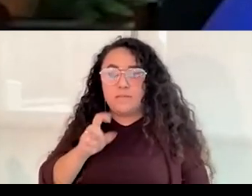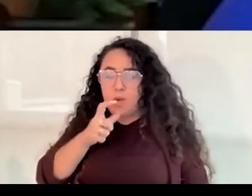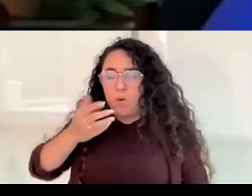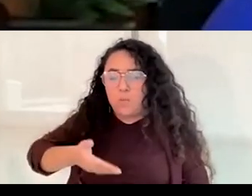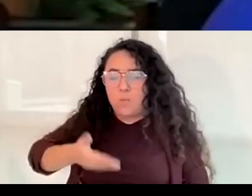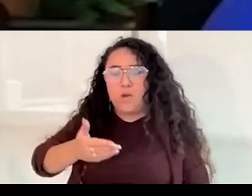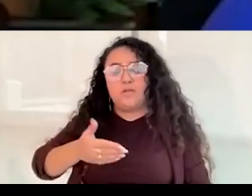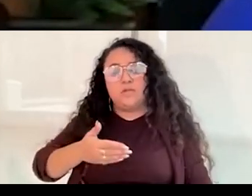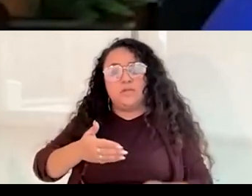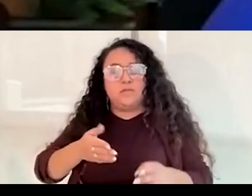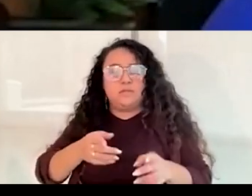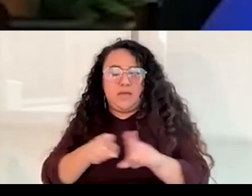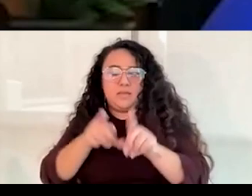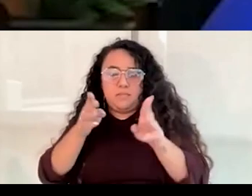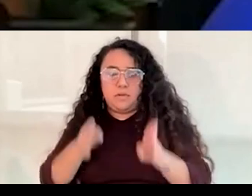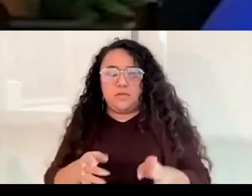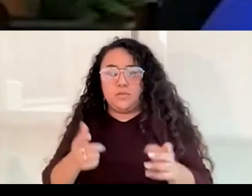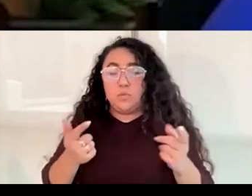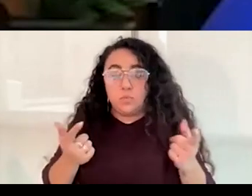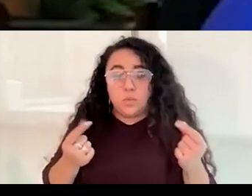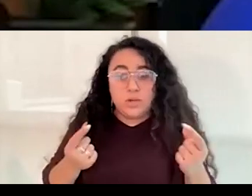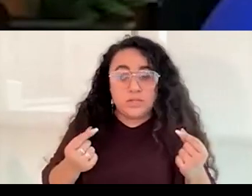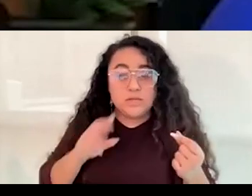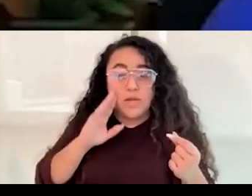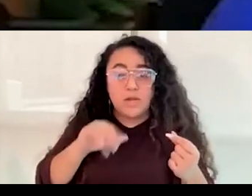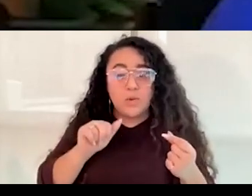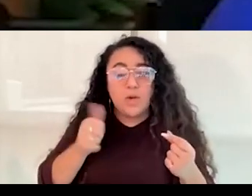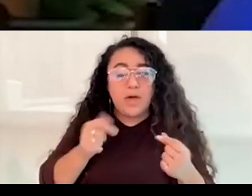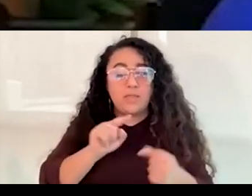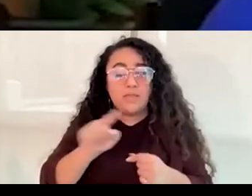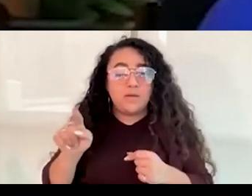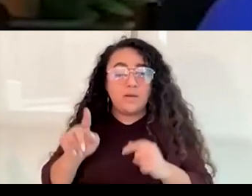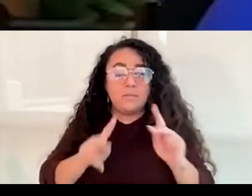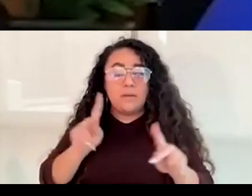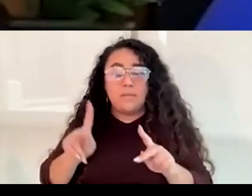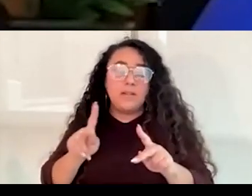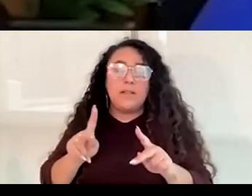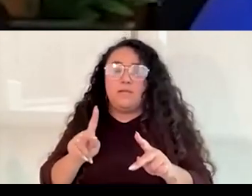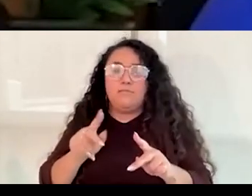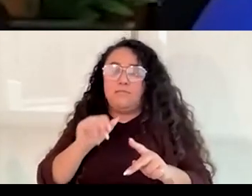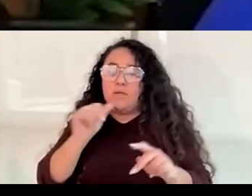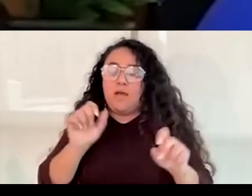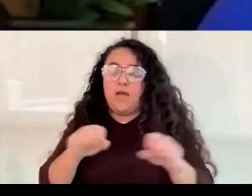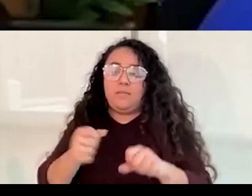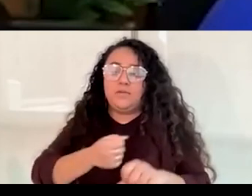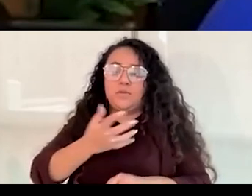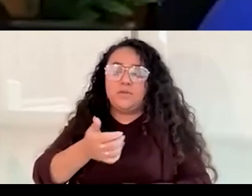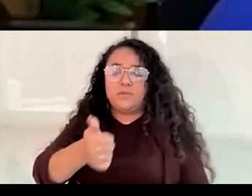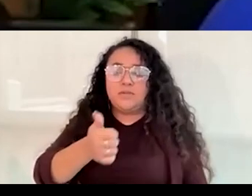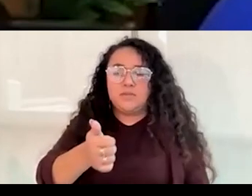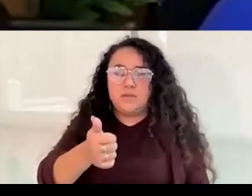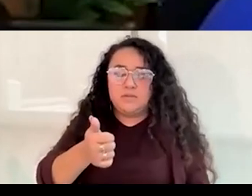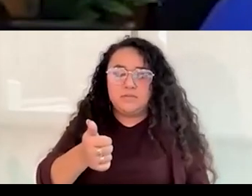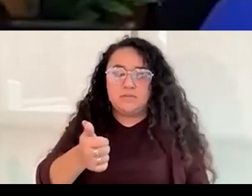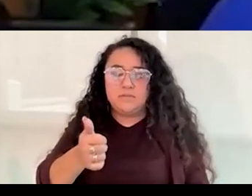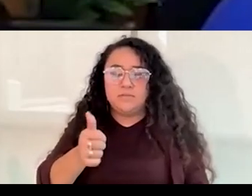did. And I knew that there are other people around me who weren't able to express themselves, whether